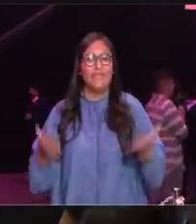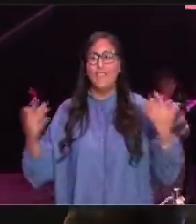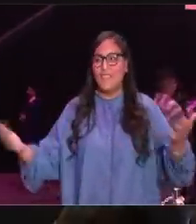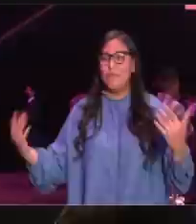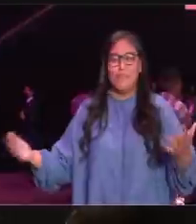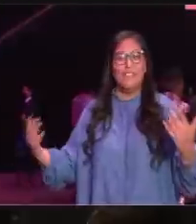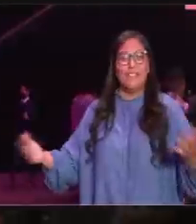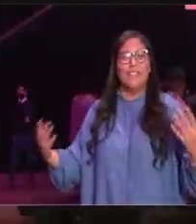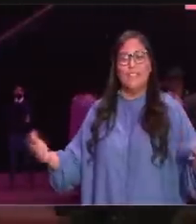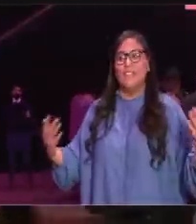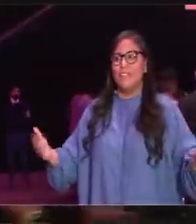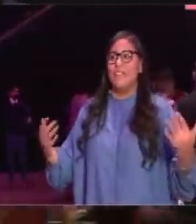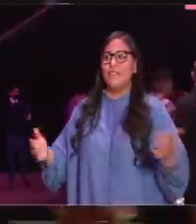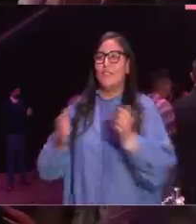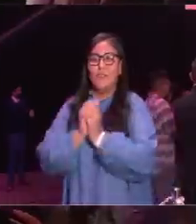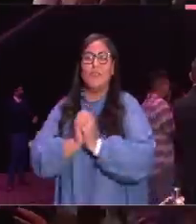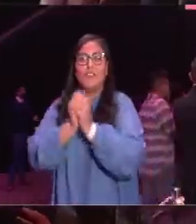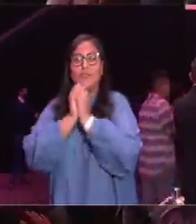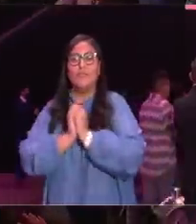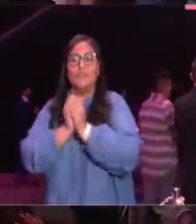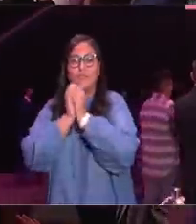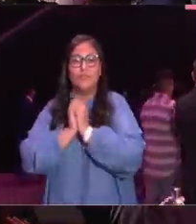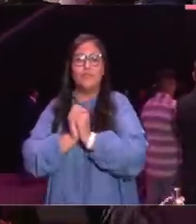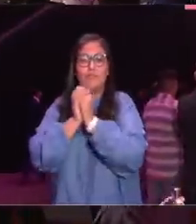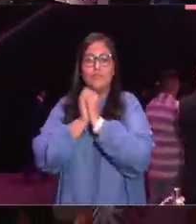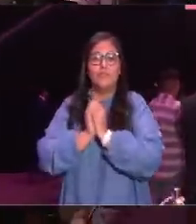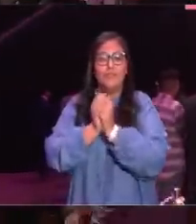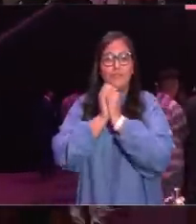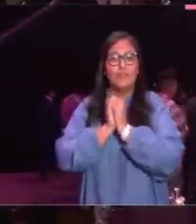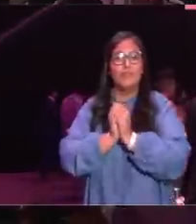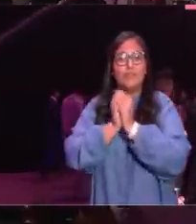vamos, vamos, pueblo. Come on, come on.